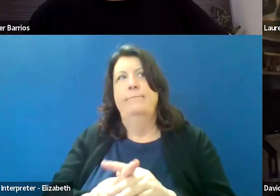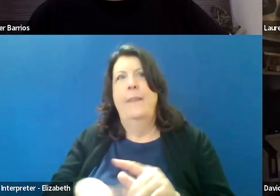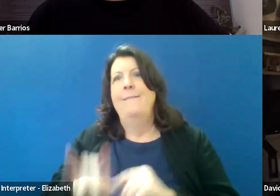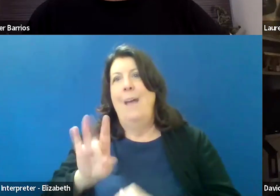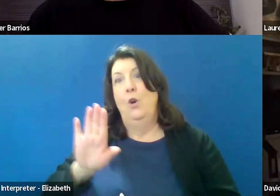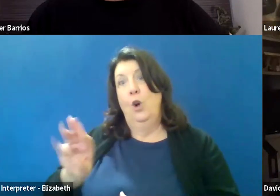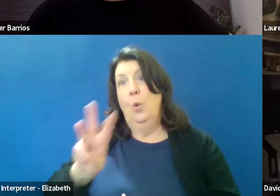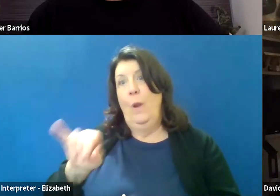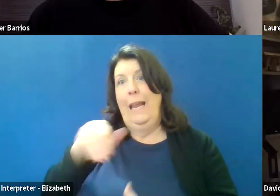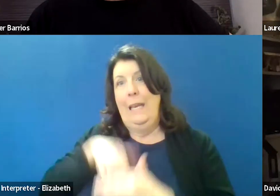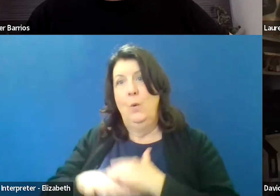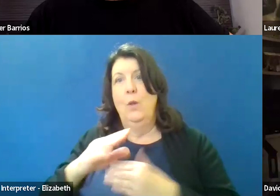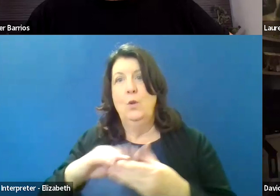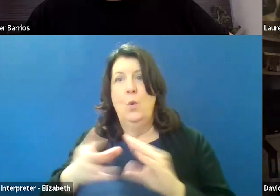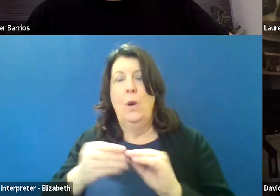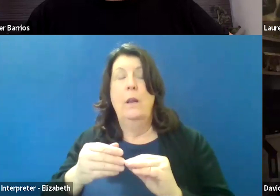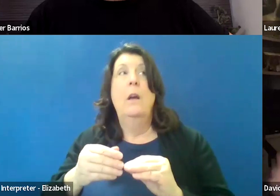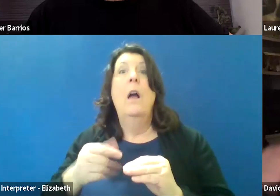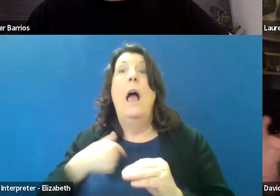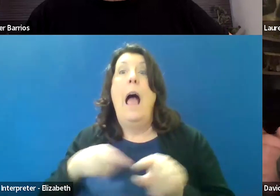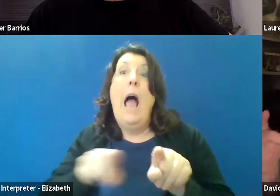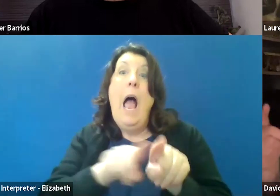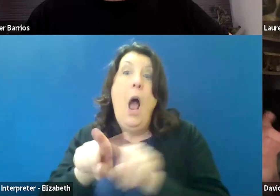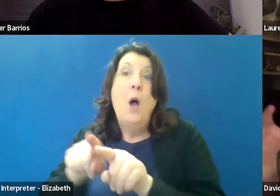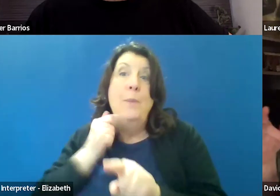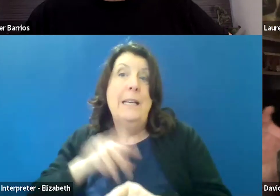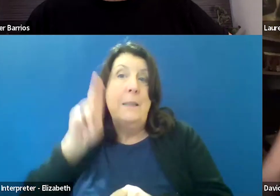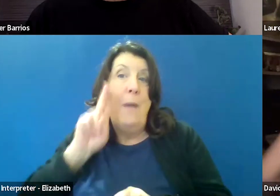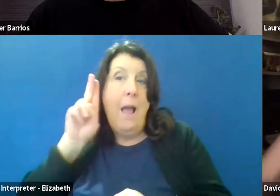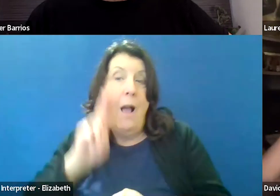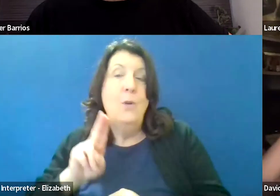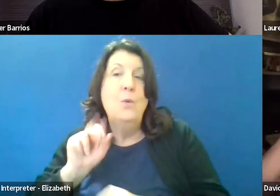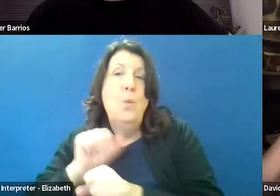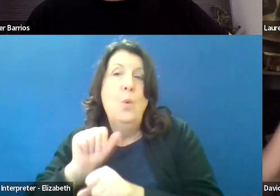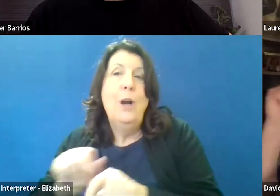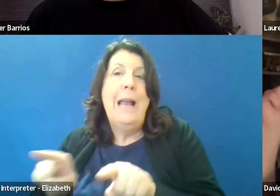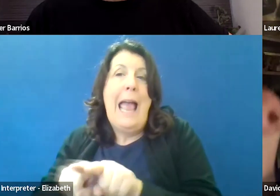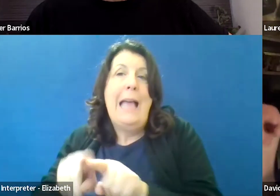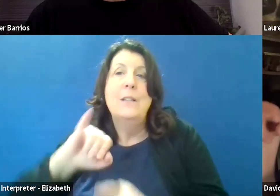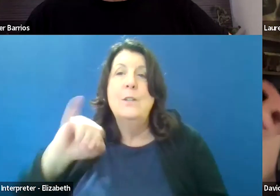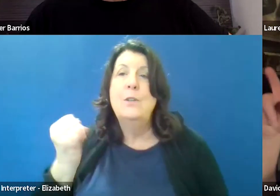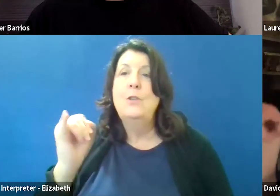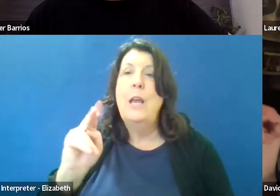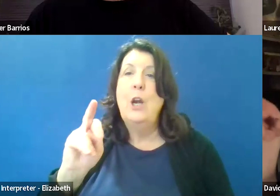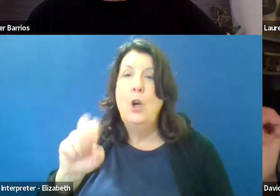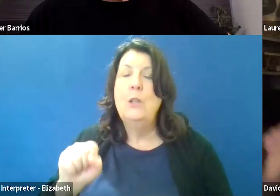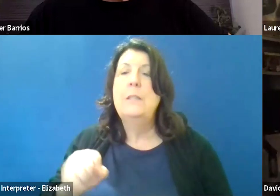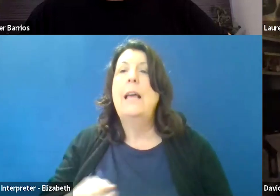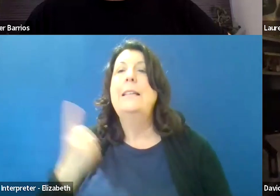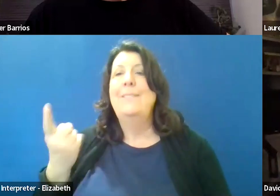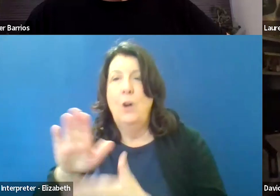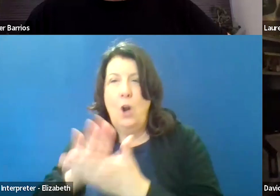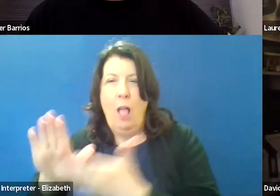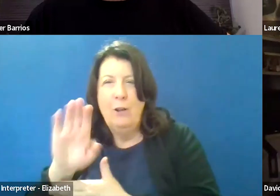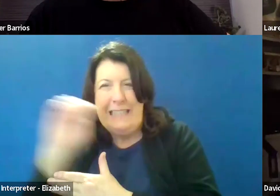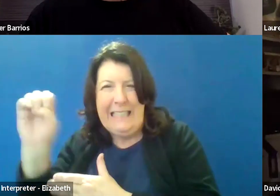I also, growing up, had my uncles were janitors at Wesleyan, and my father's brothers at Wesleyan and at the courthouse in Middletown,